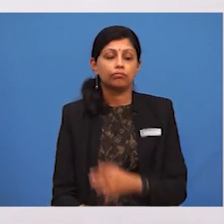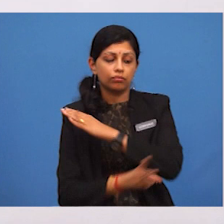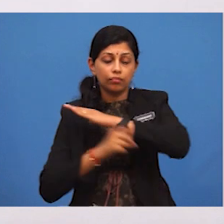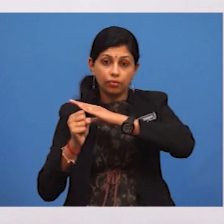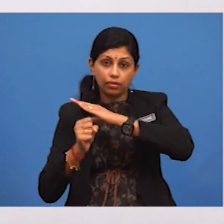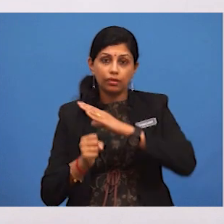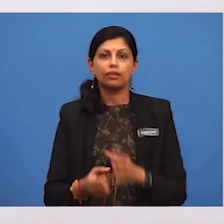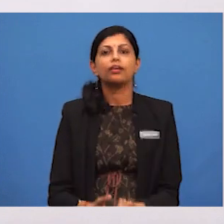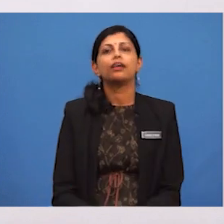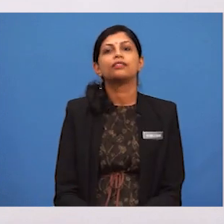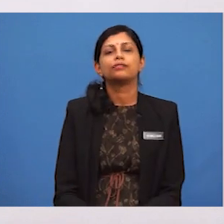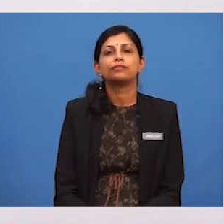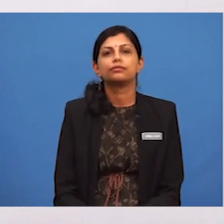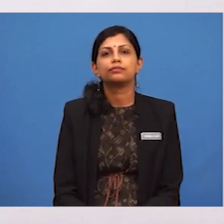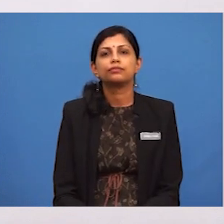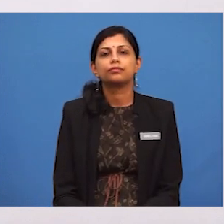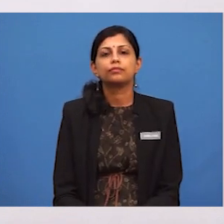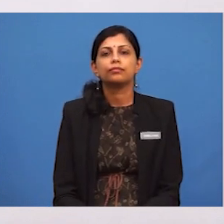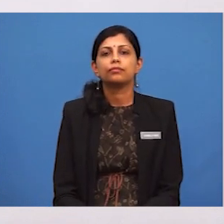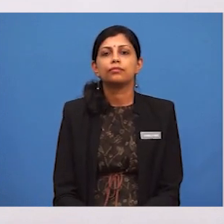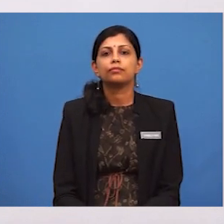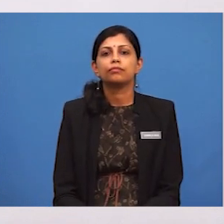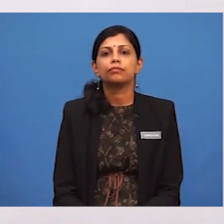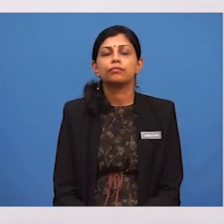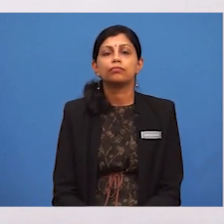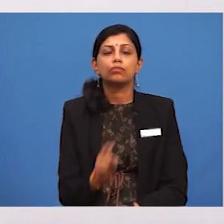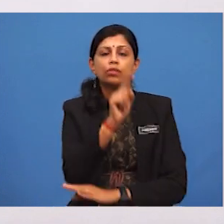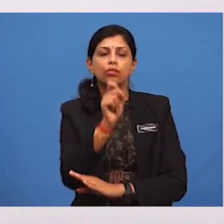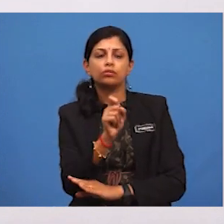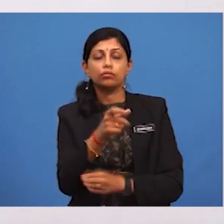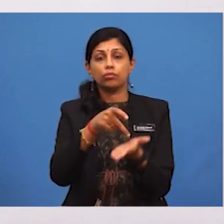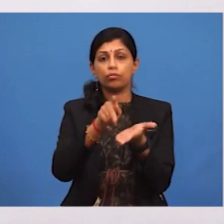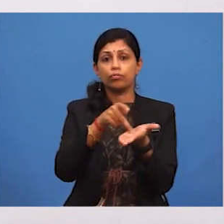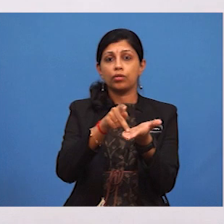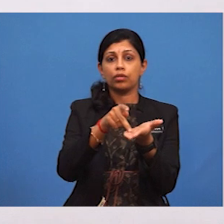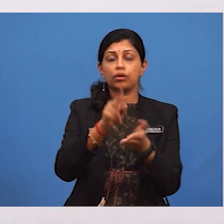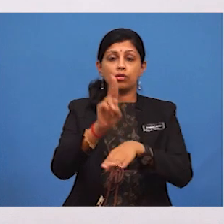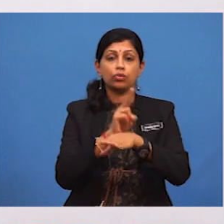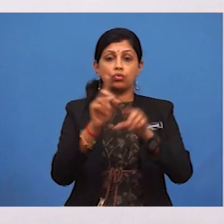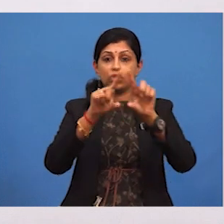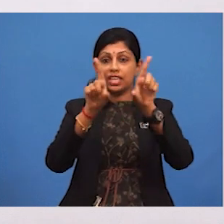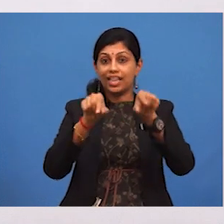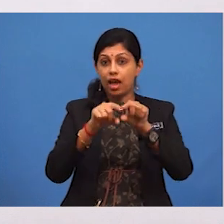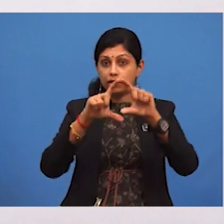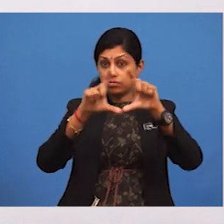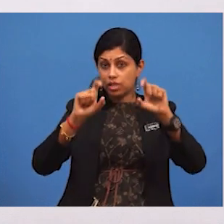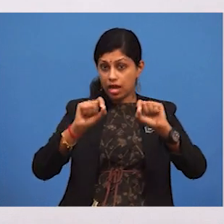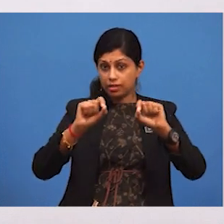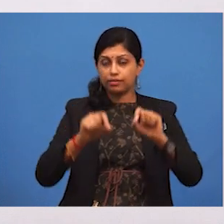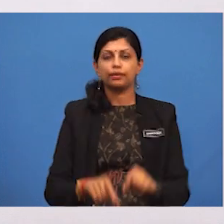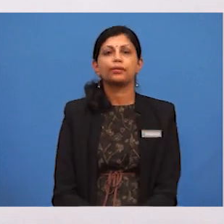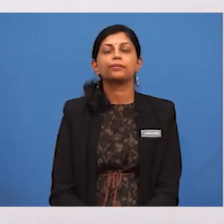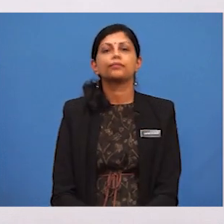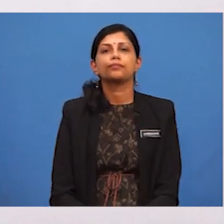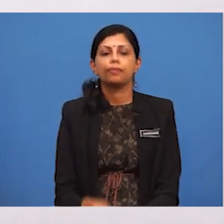pickpocketed. If possible, opt for cashless purchase. Keep your warranty card and